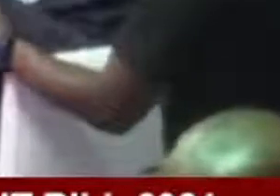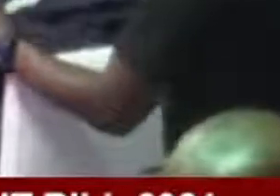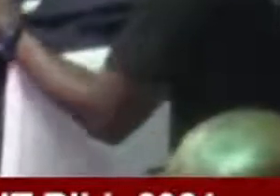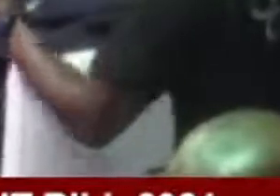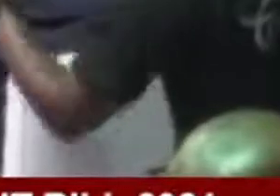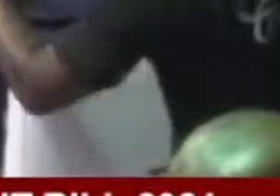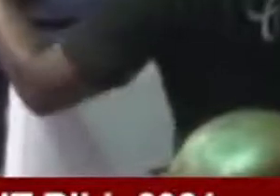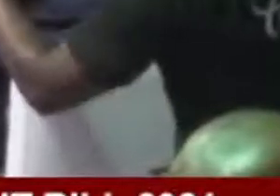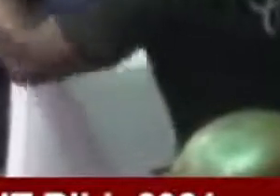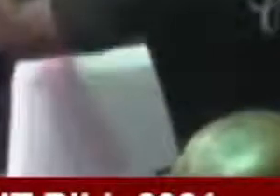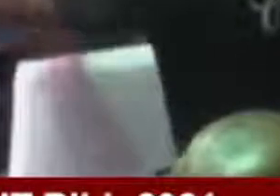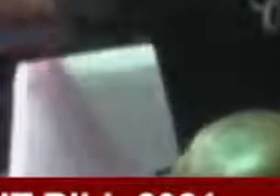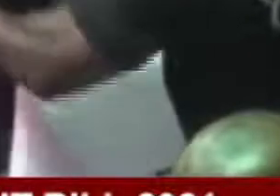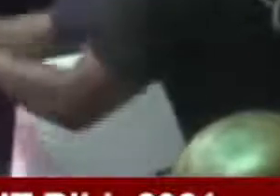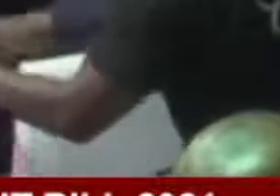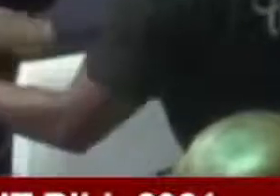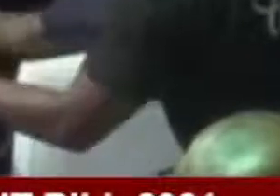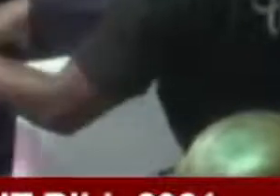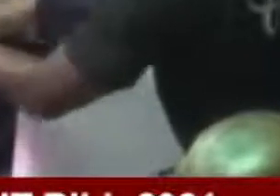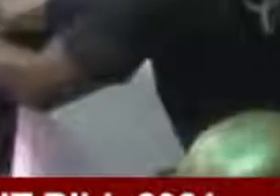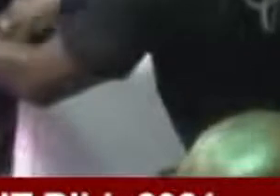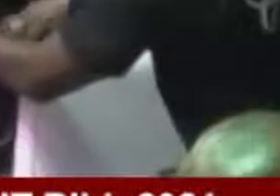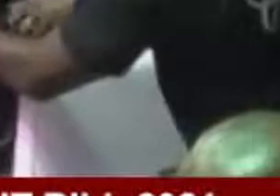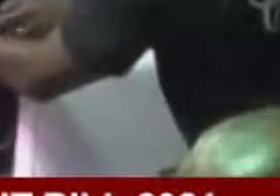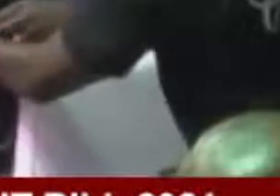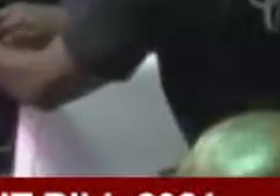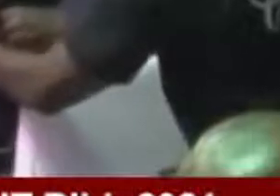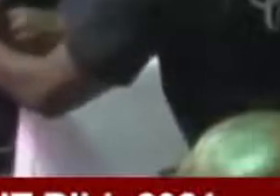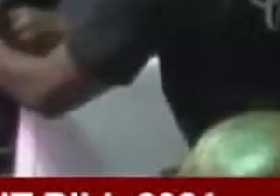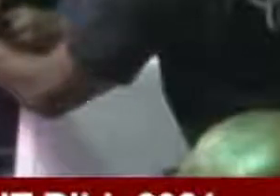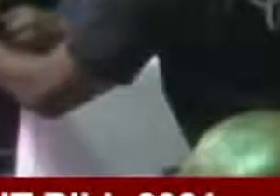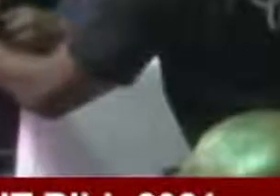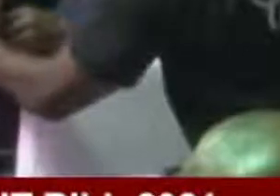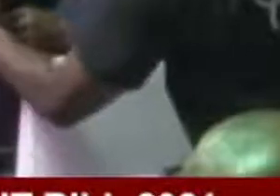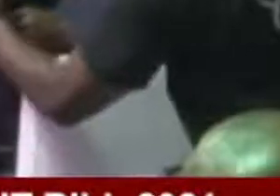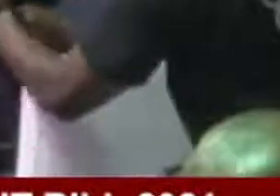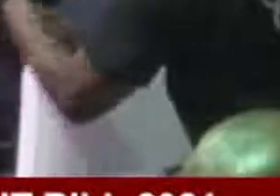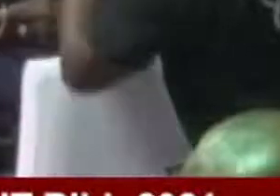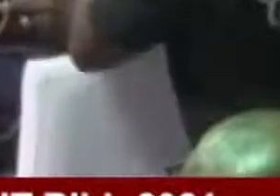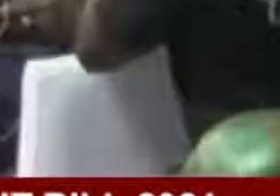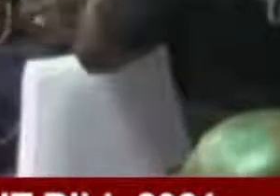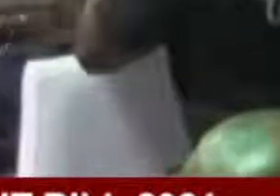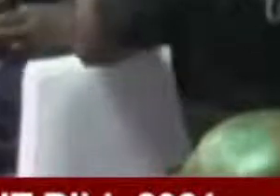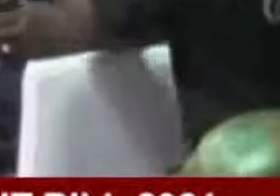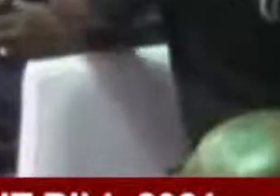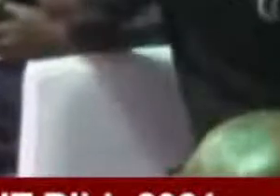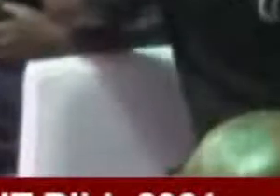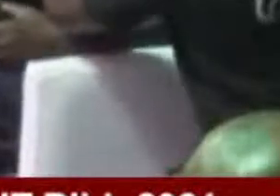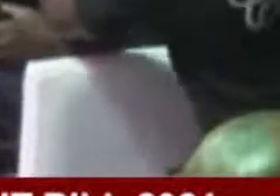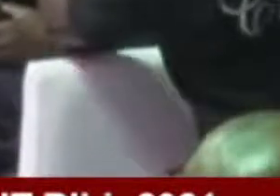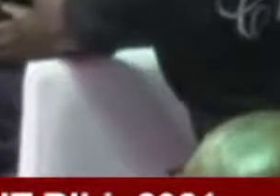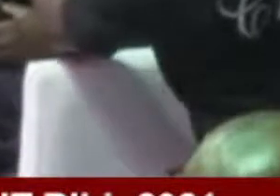President. But I can put it to you that they will not override Mr. President. If you have a country whereby the National Assembly are